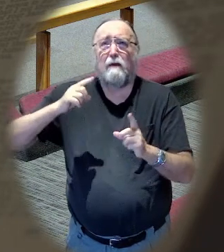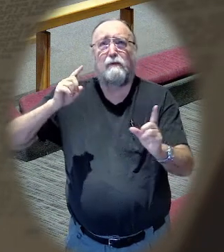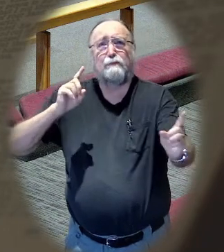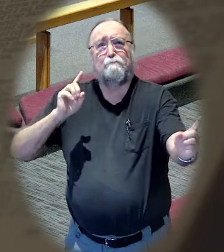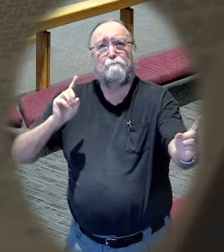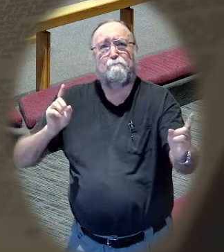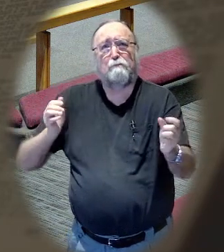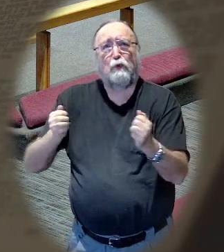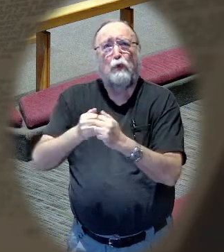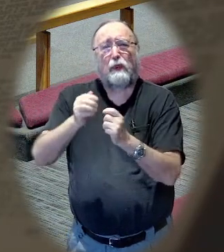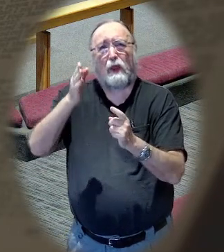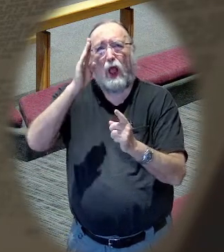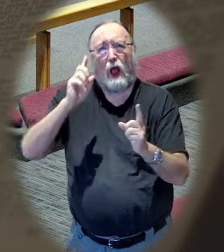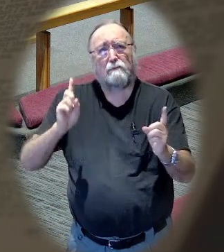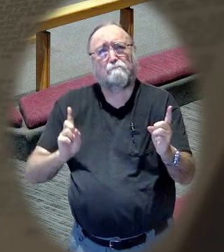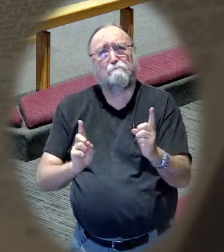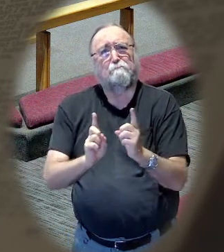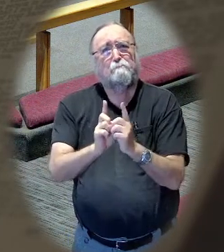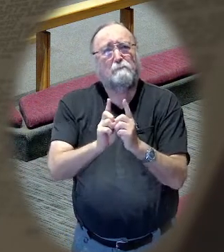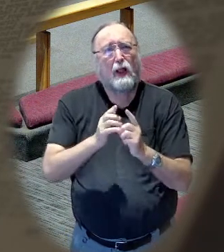and yet my life has been delivered."